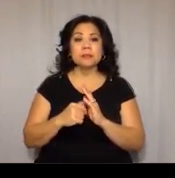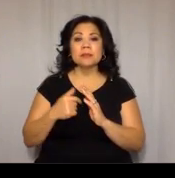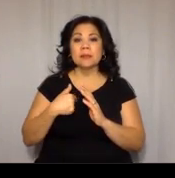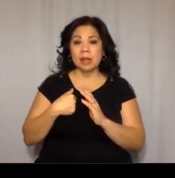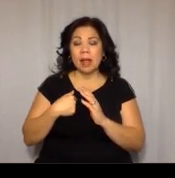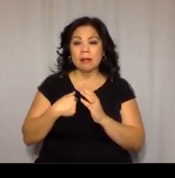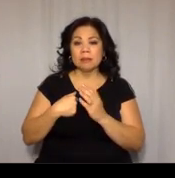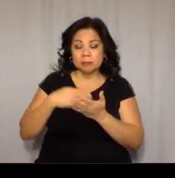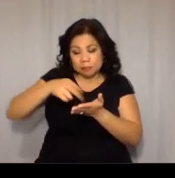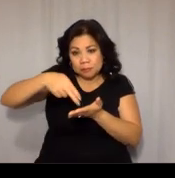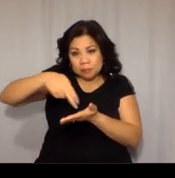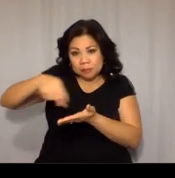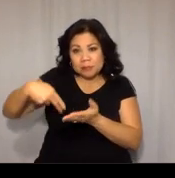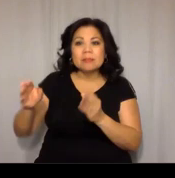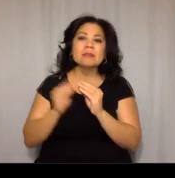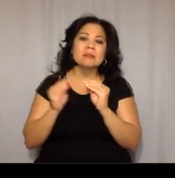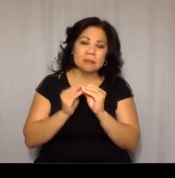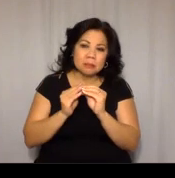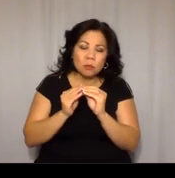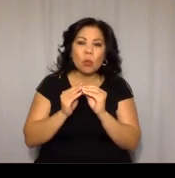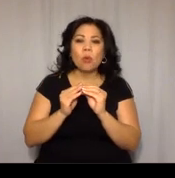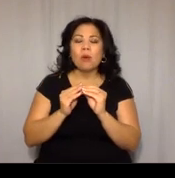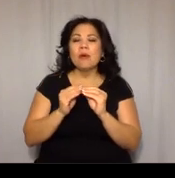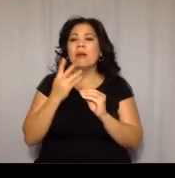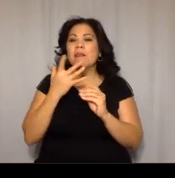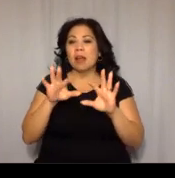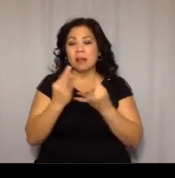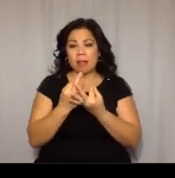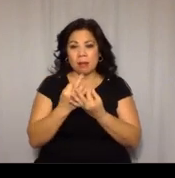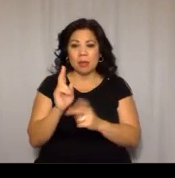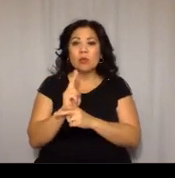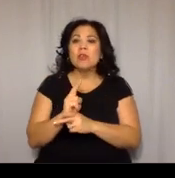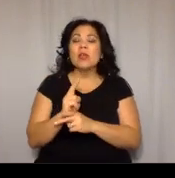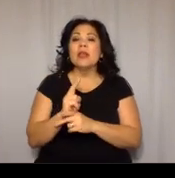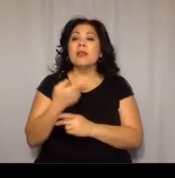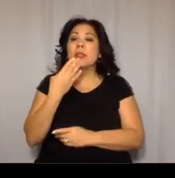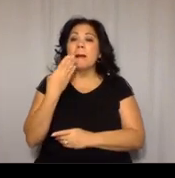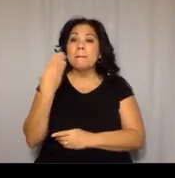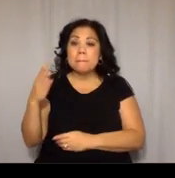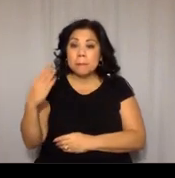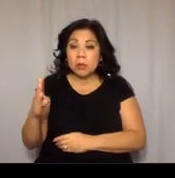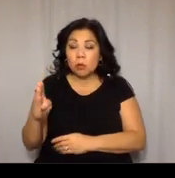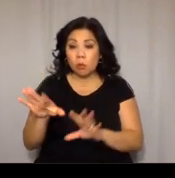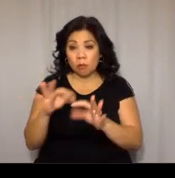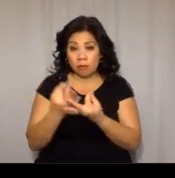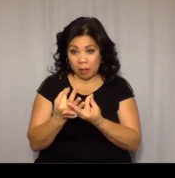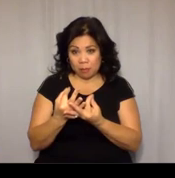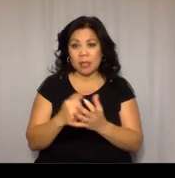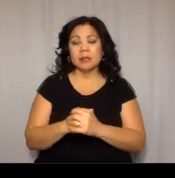more of a color family, which is the blue family. So we've got a darkish blue,